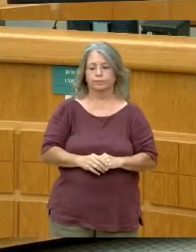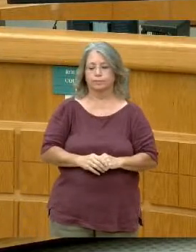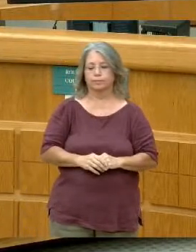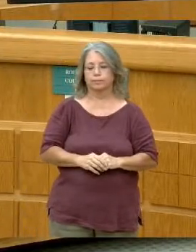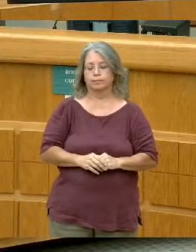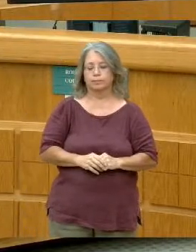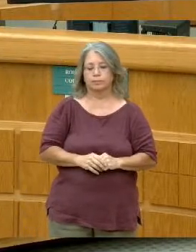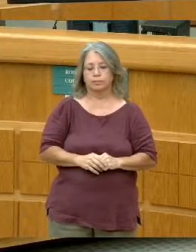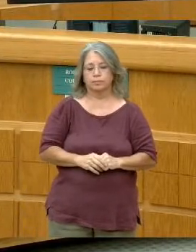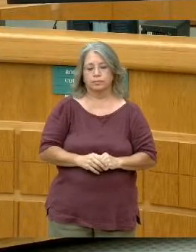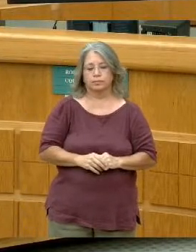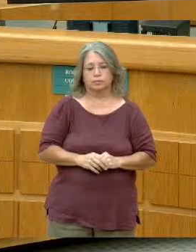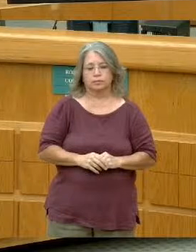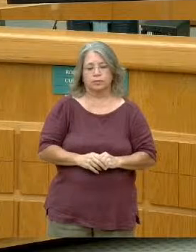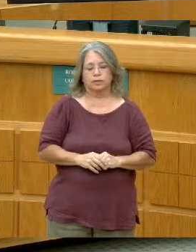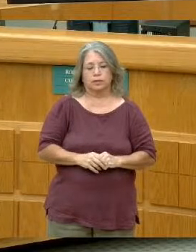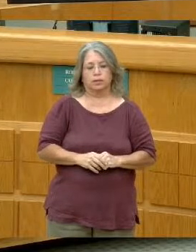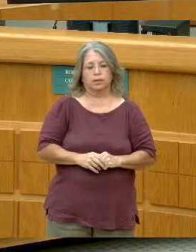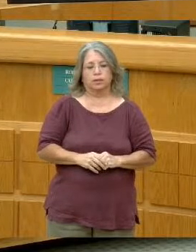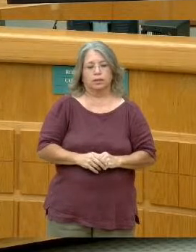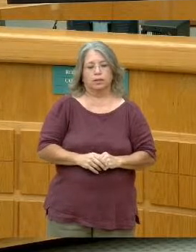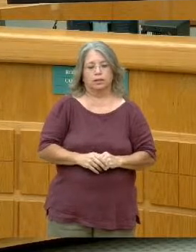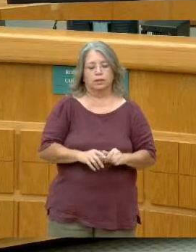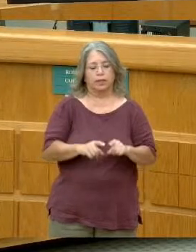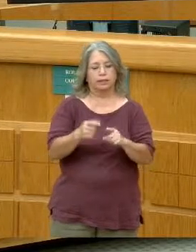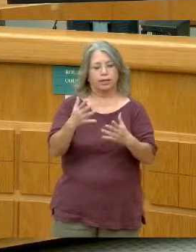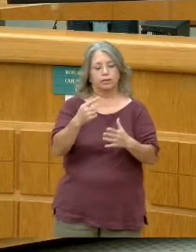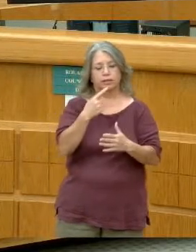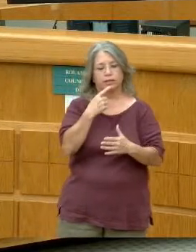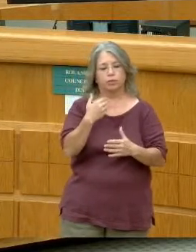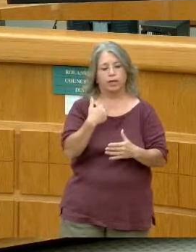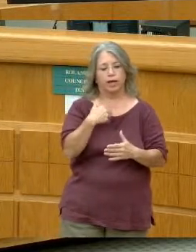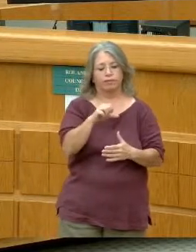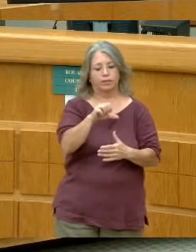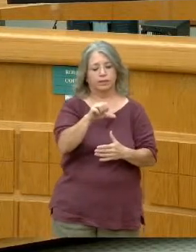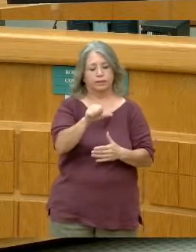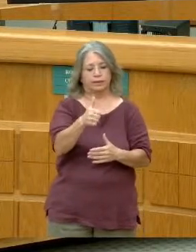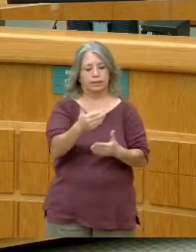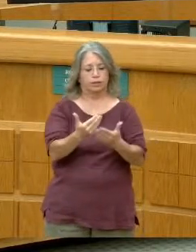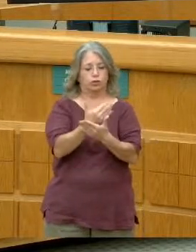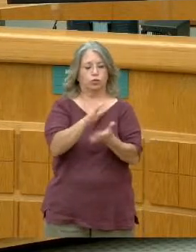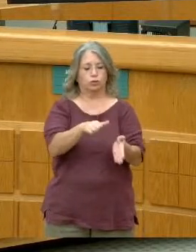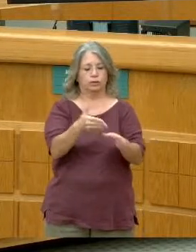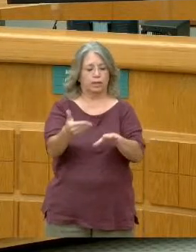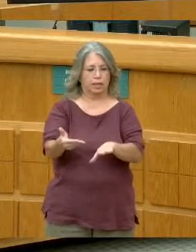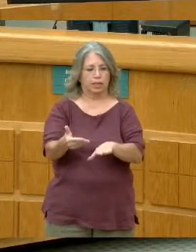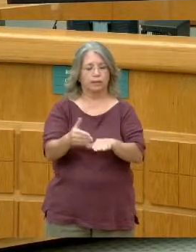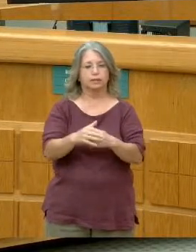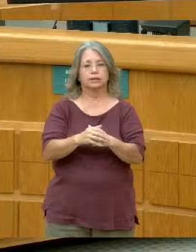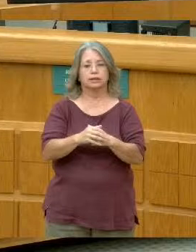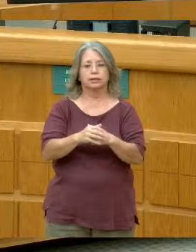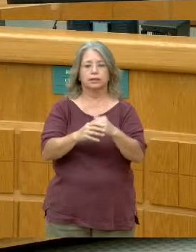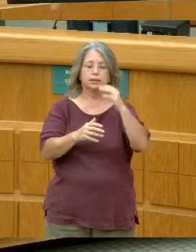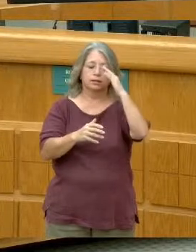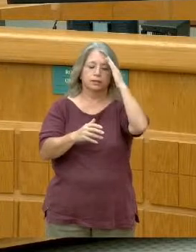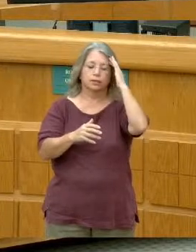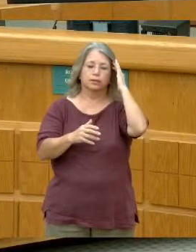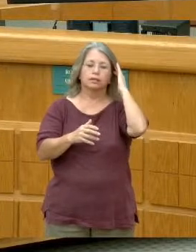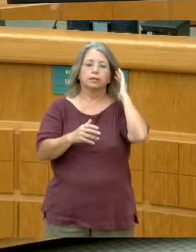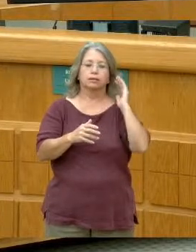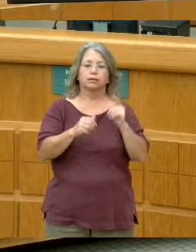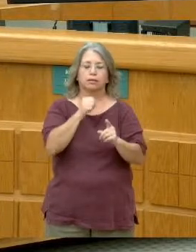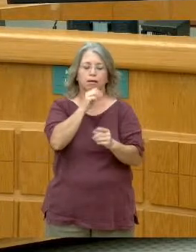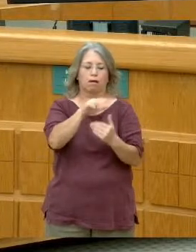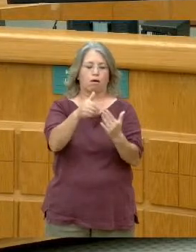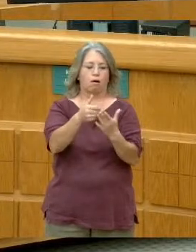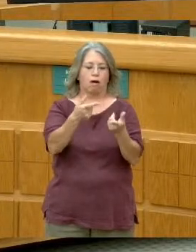And as I mentioned, we had 10 additional deaths, and when you drill down on that deaths, those all didn't happen today, but a lot of